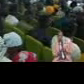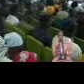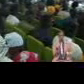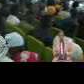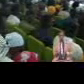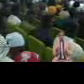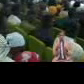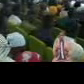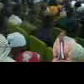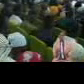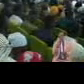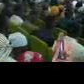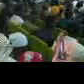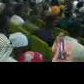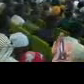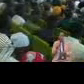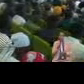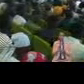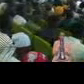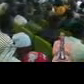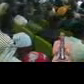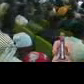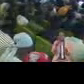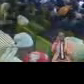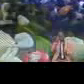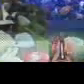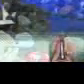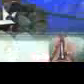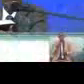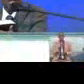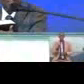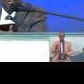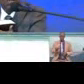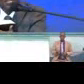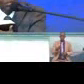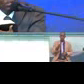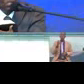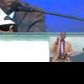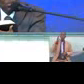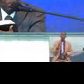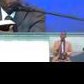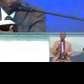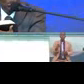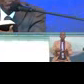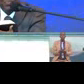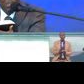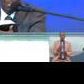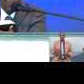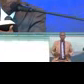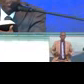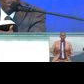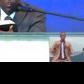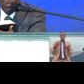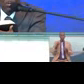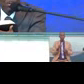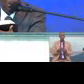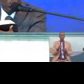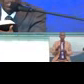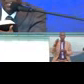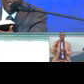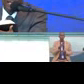now, because you are born again, now because you are a child of God, the law of the spirit of life in Christ Jesus has made